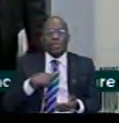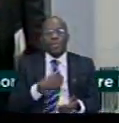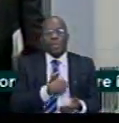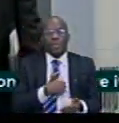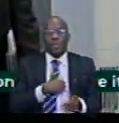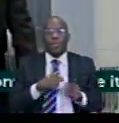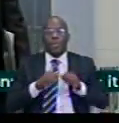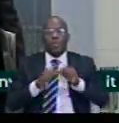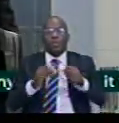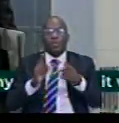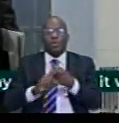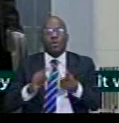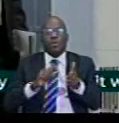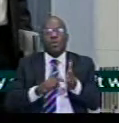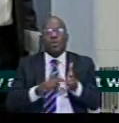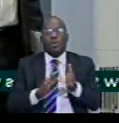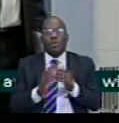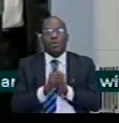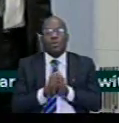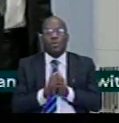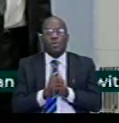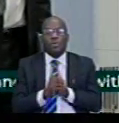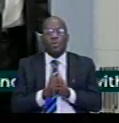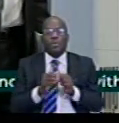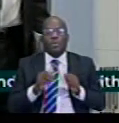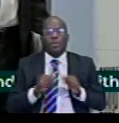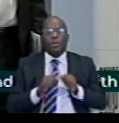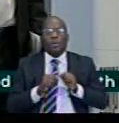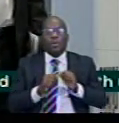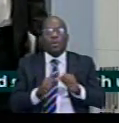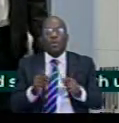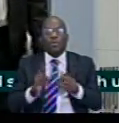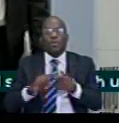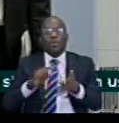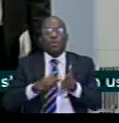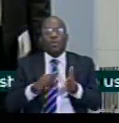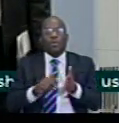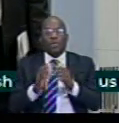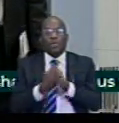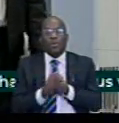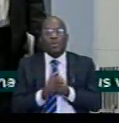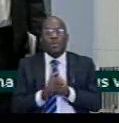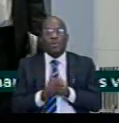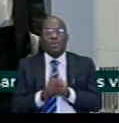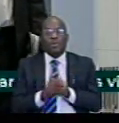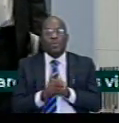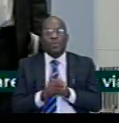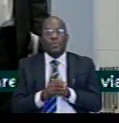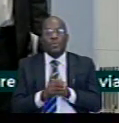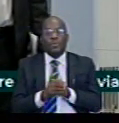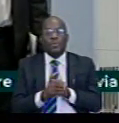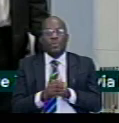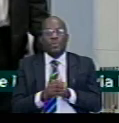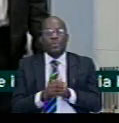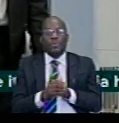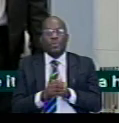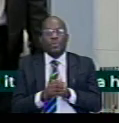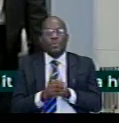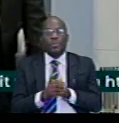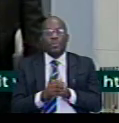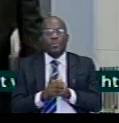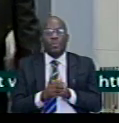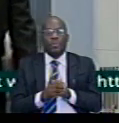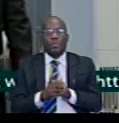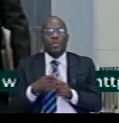Yes, continue to check up. Continue pas vous examiner. Continue to examine yourself. Le Seigneur circule dans le camp.